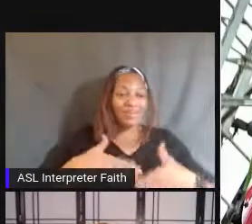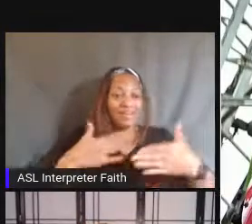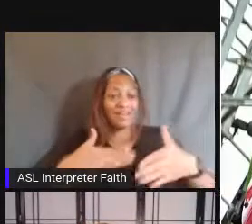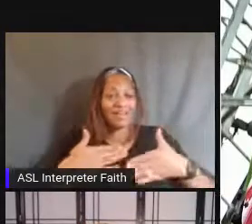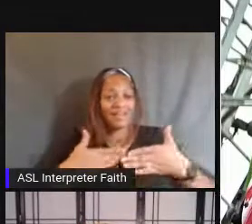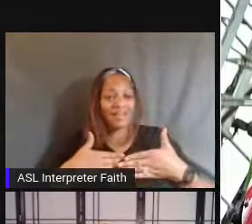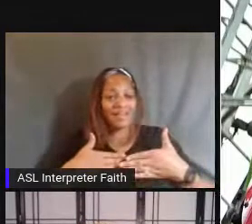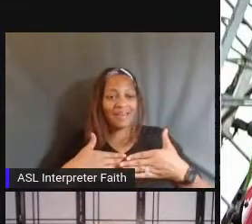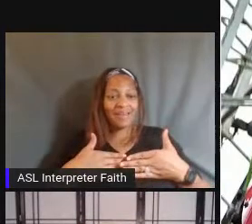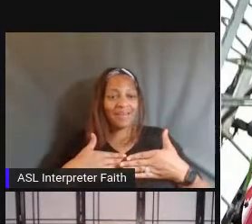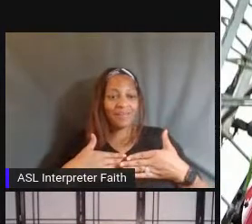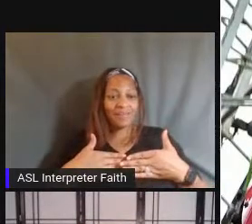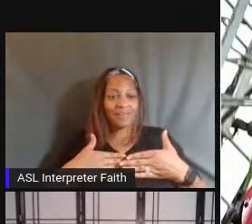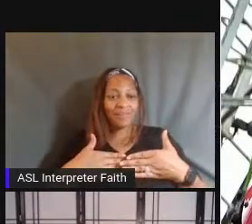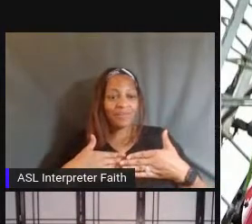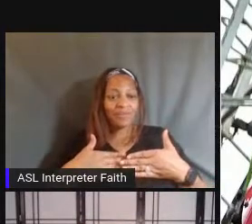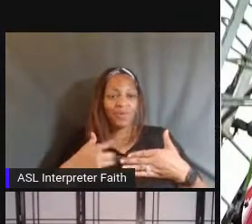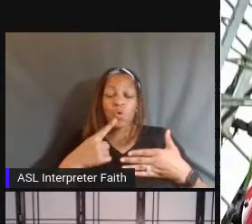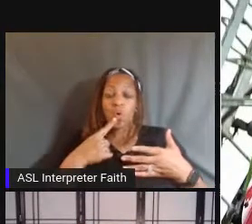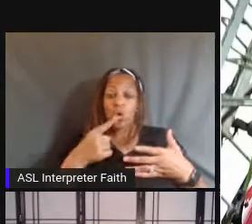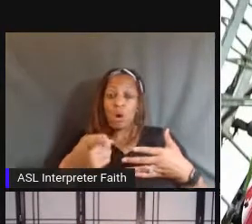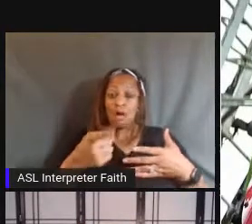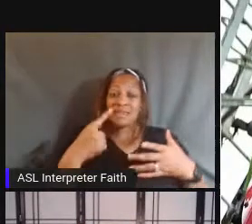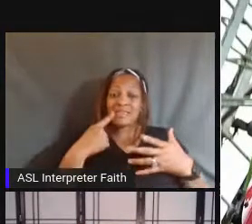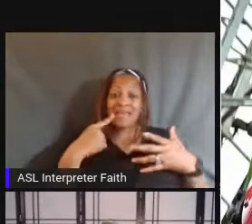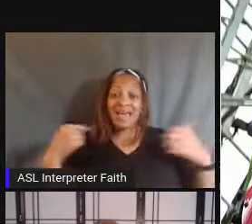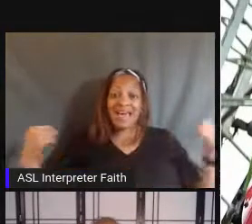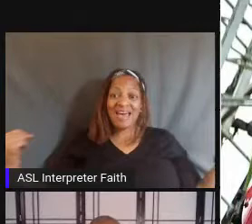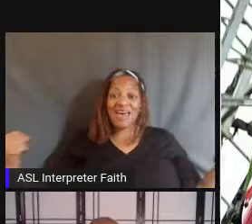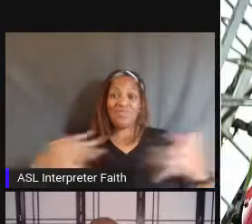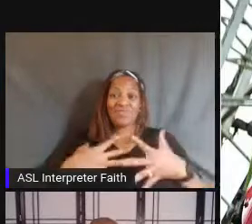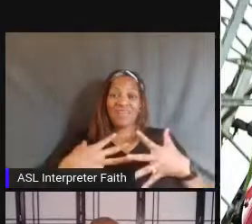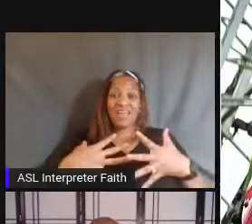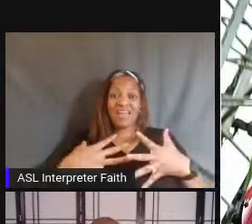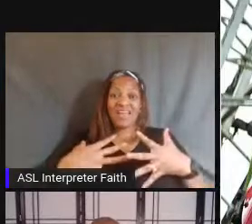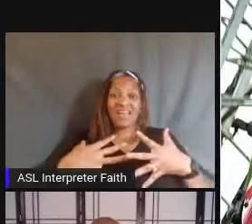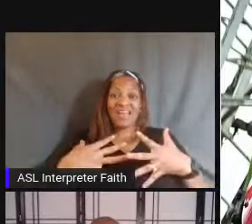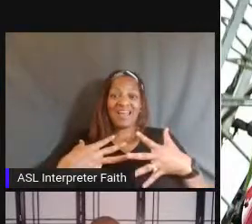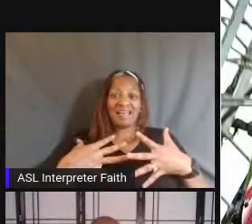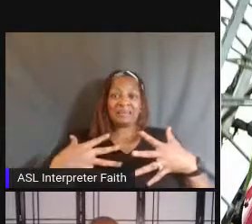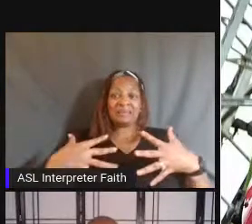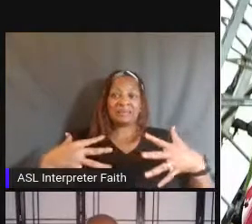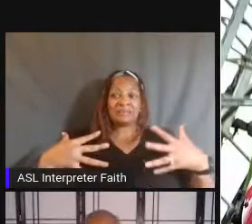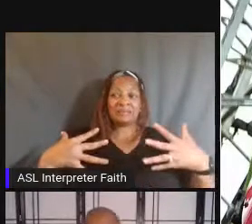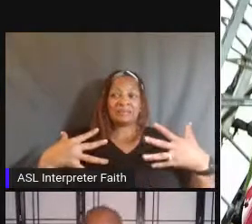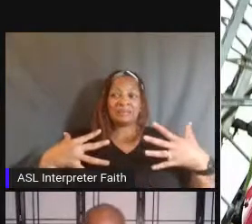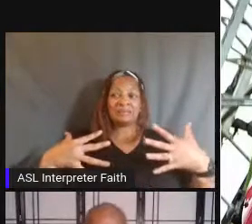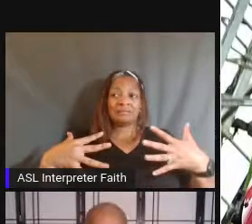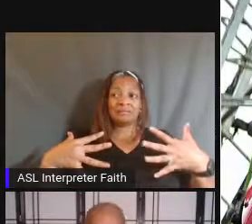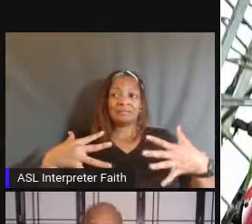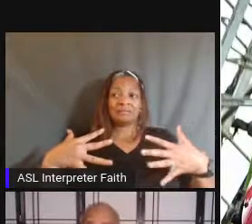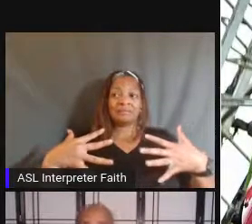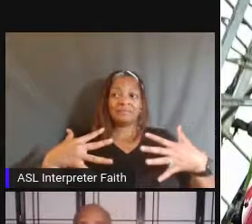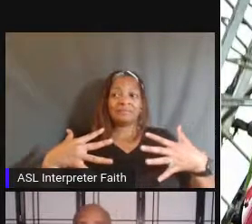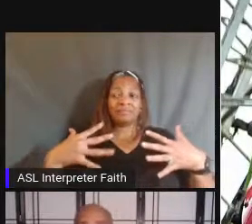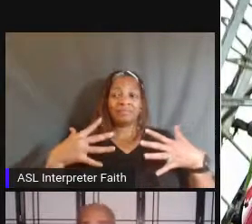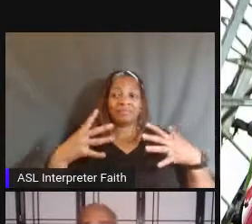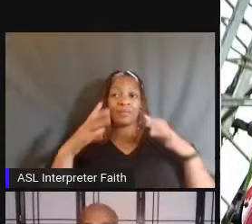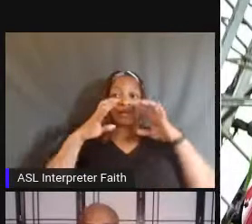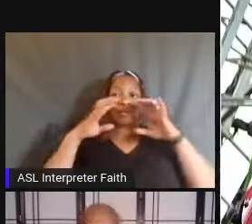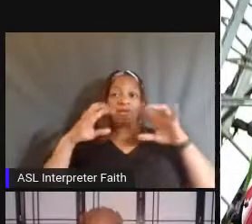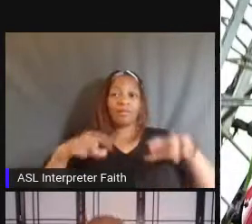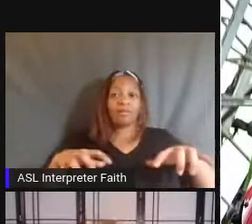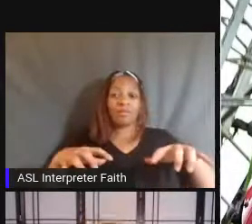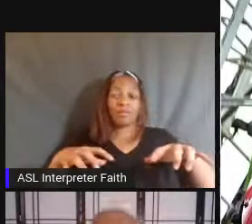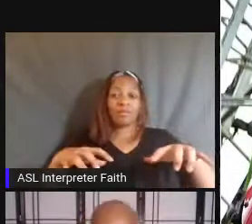or apprehension and fear, and oh, in the name of baby Jesus, what is going, like, ow. And we can white knuckle